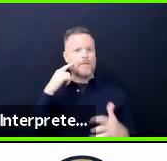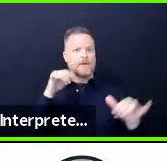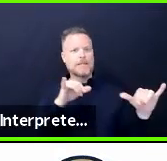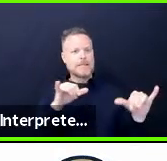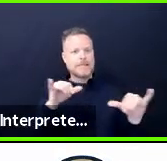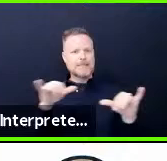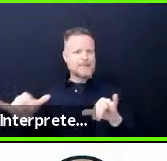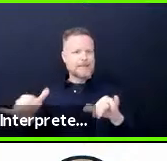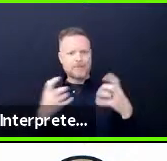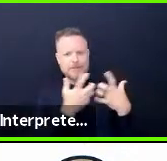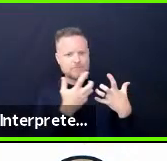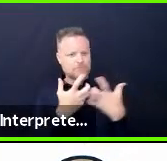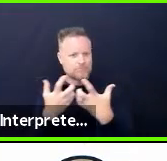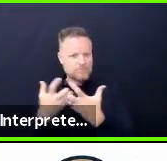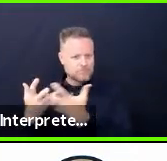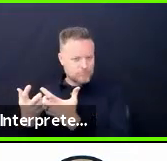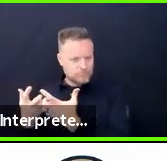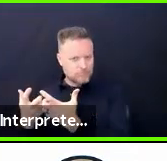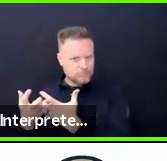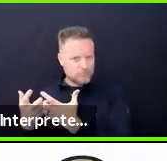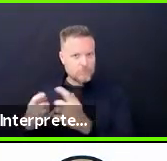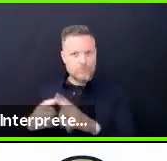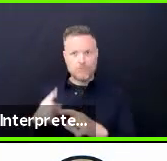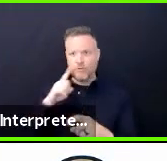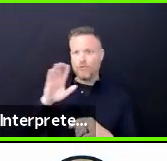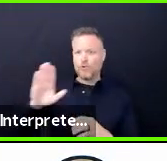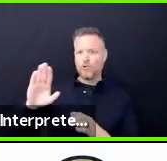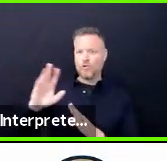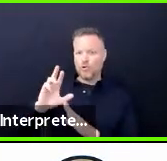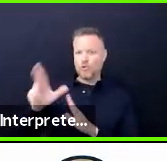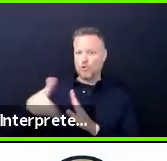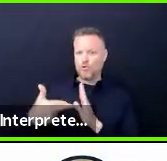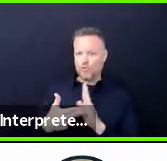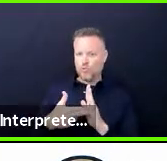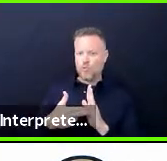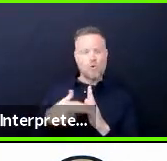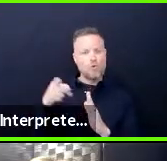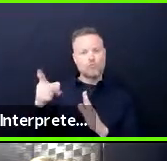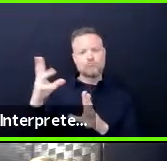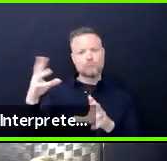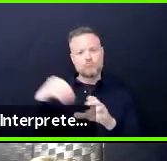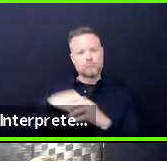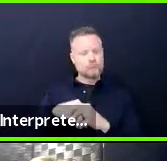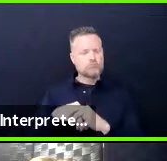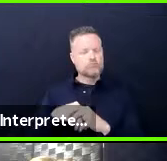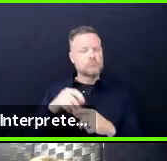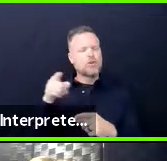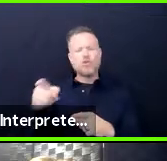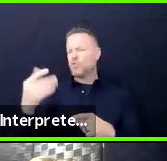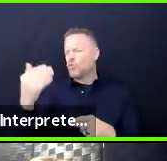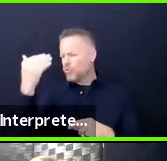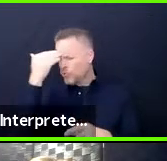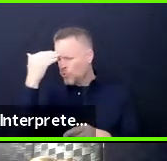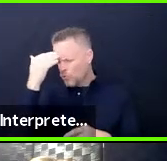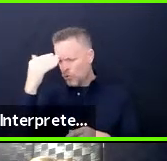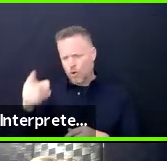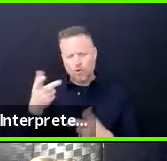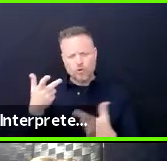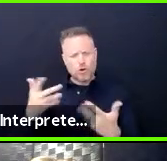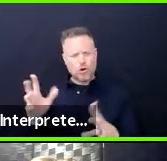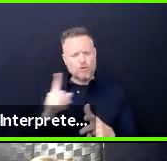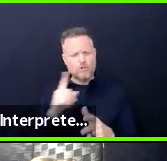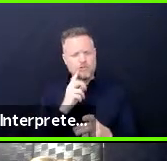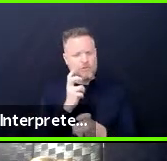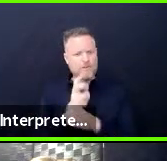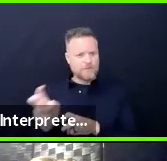And yet at the same time, I think your role that you play, knowing how hard it is already,